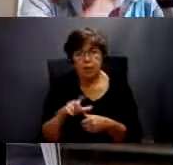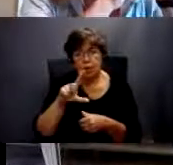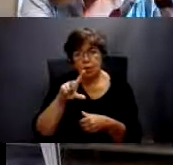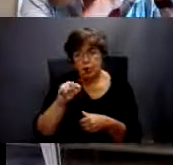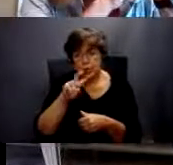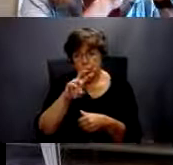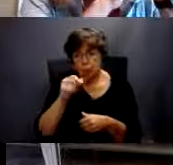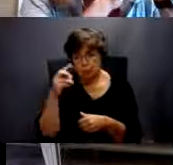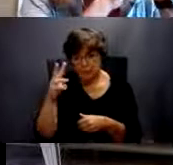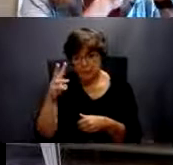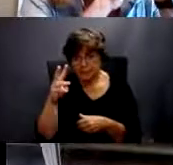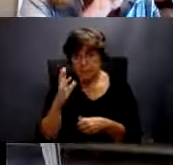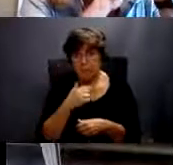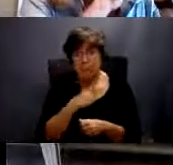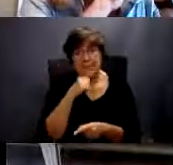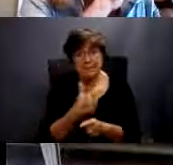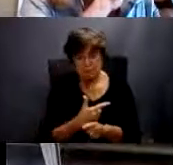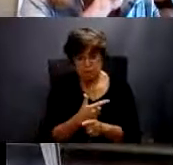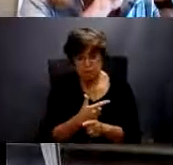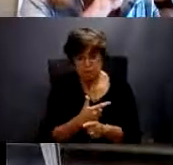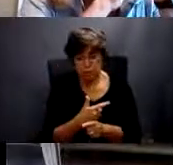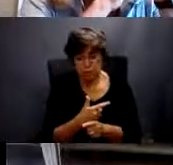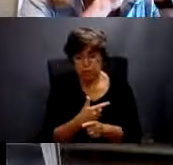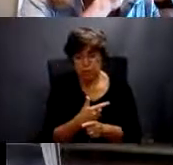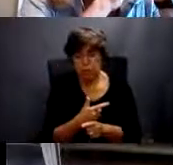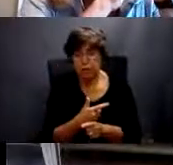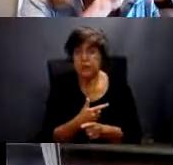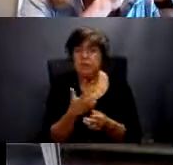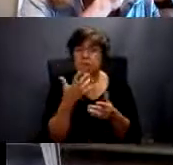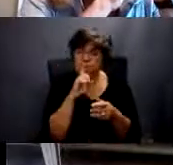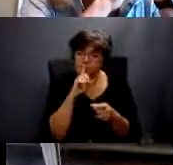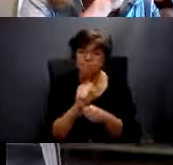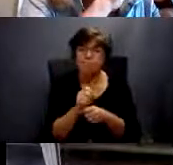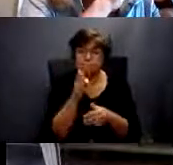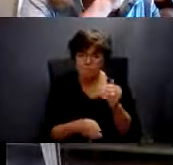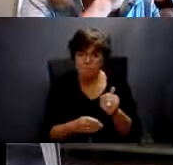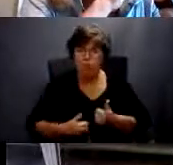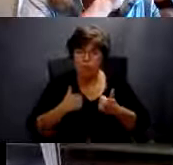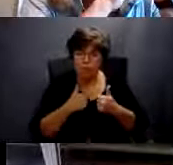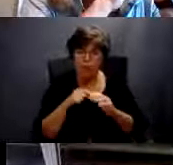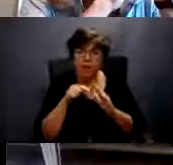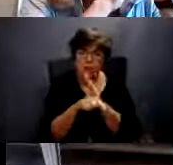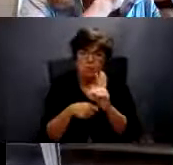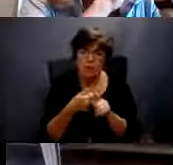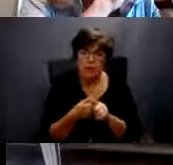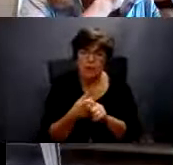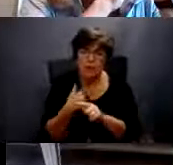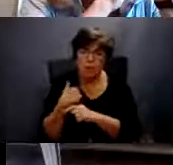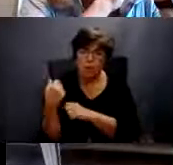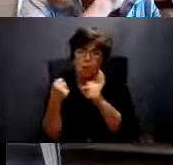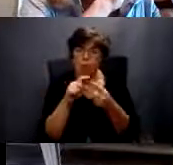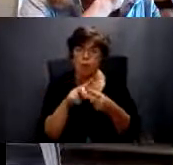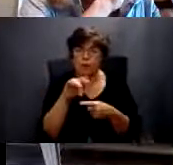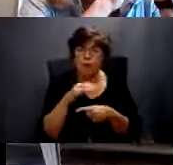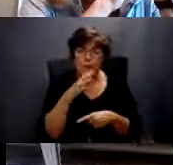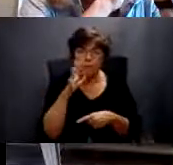2016, my sister completed suicide, and we went to Kentucky, which is my mom's home